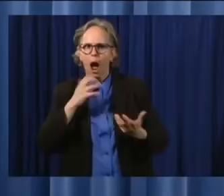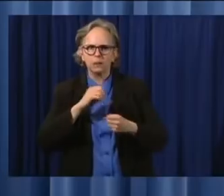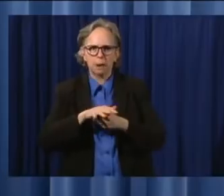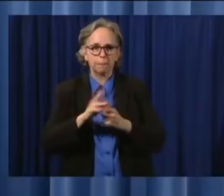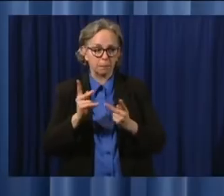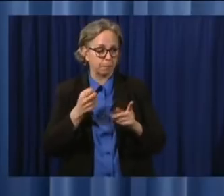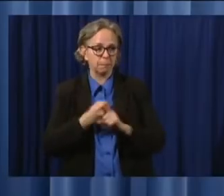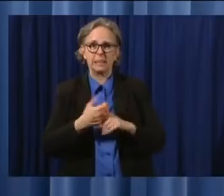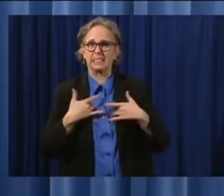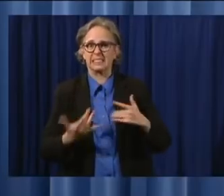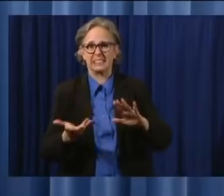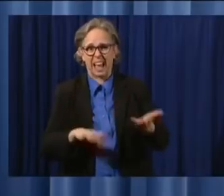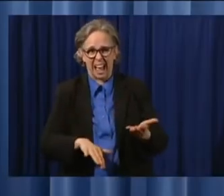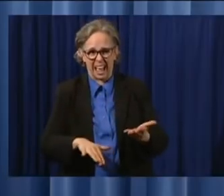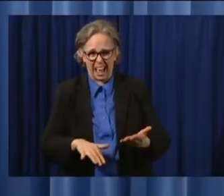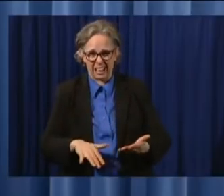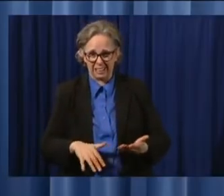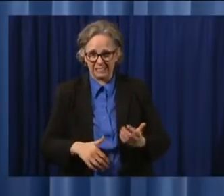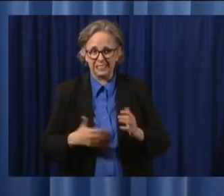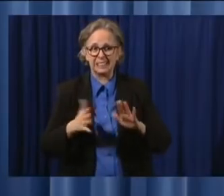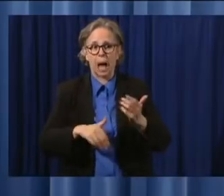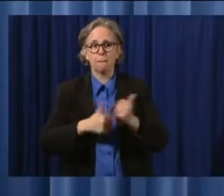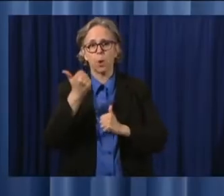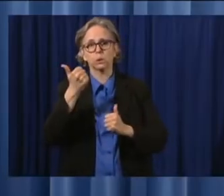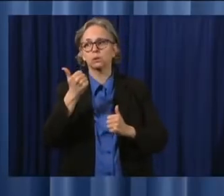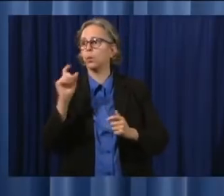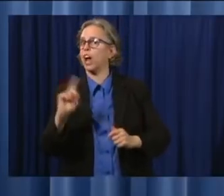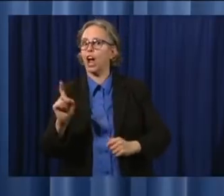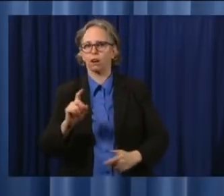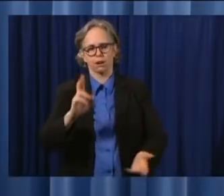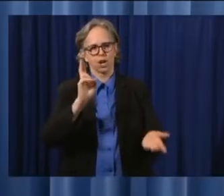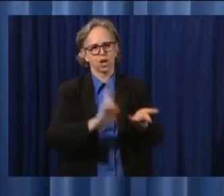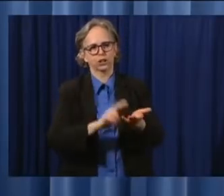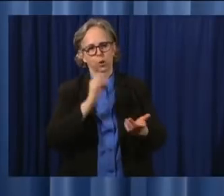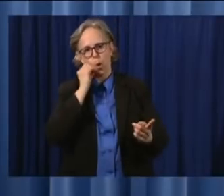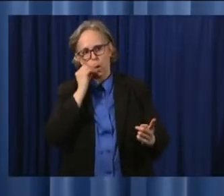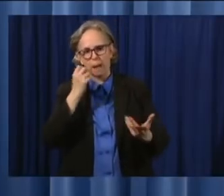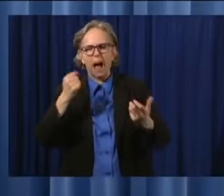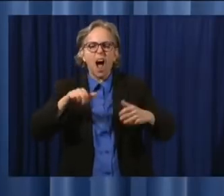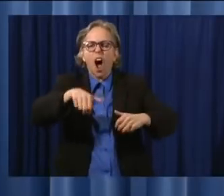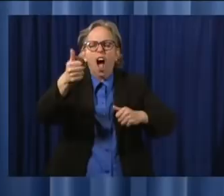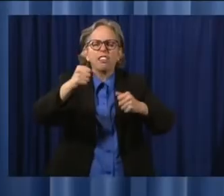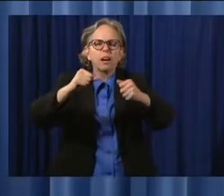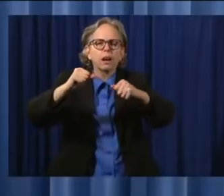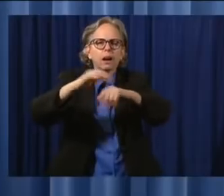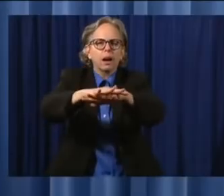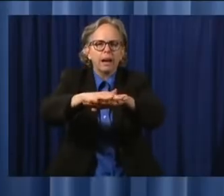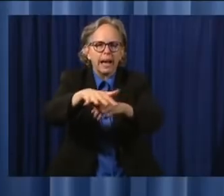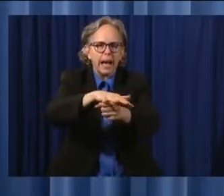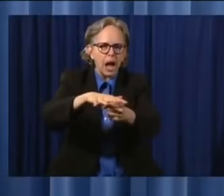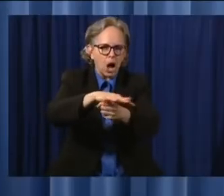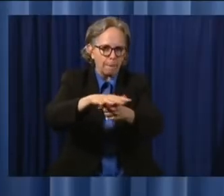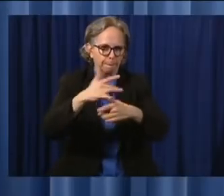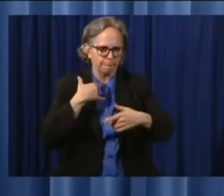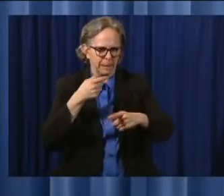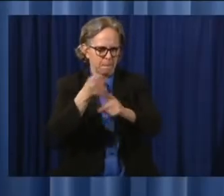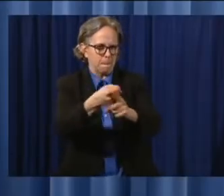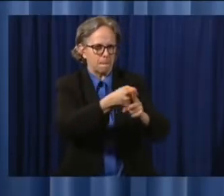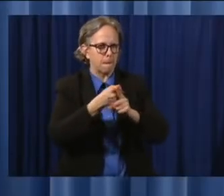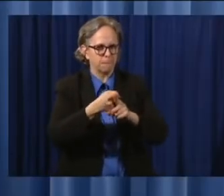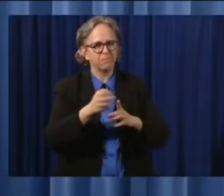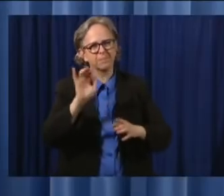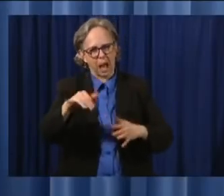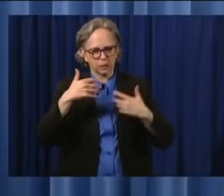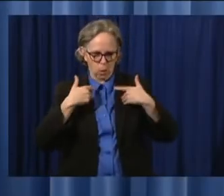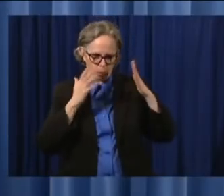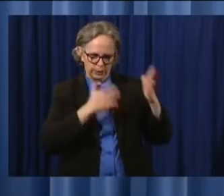nursing homes. They're dying in our other congregate care facilities. And the other thing that we have done is that facilities